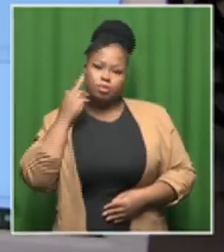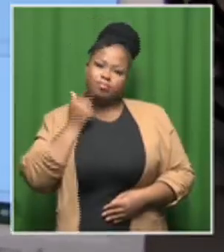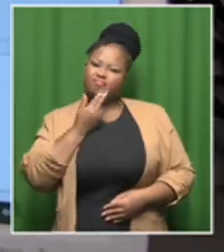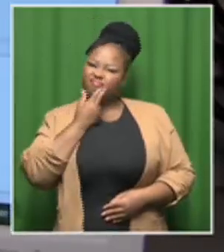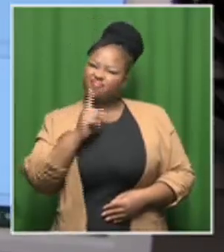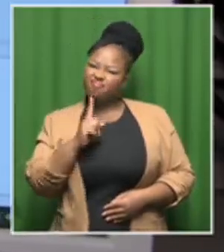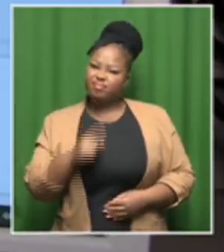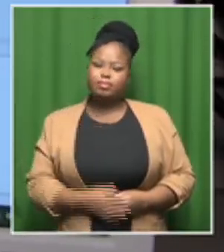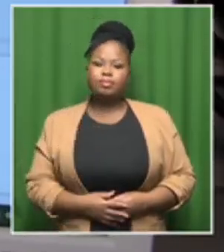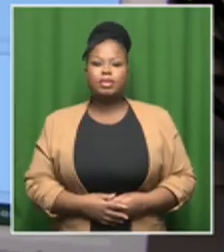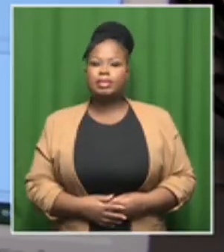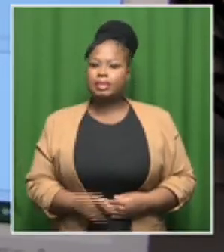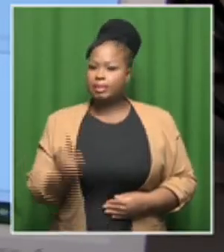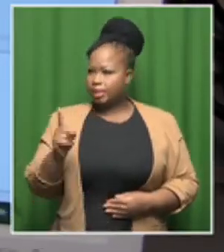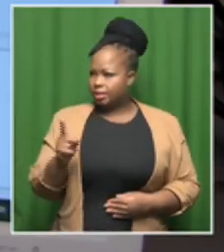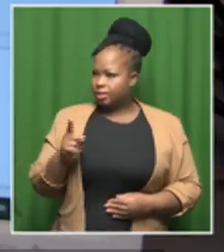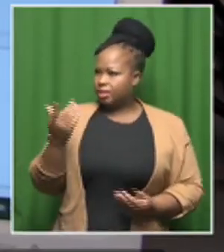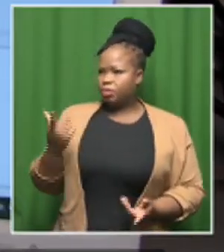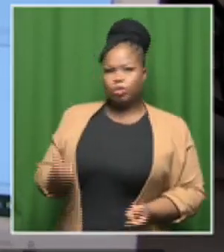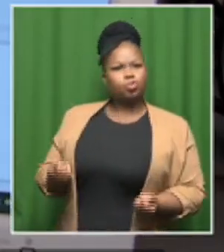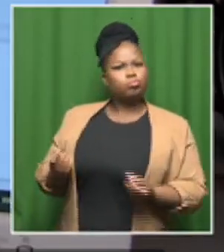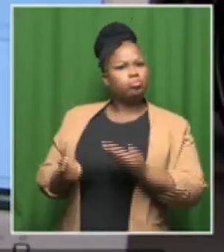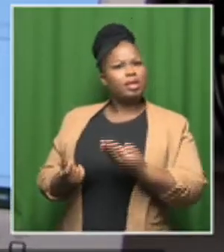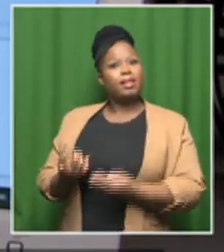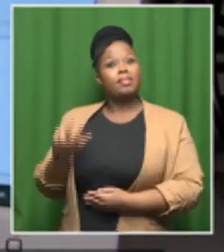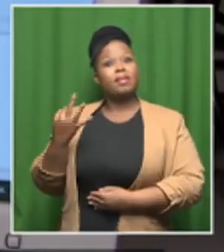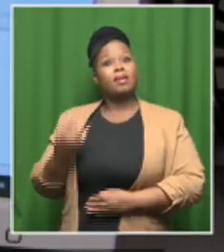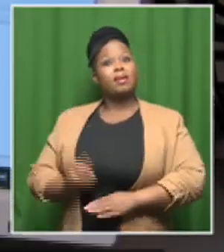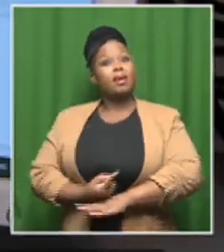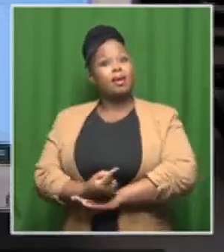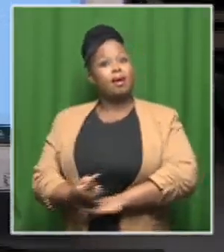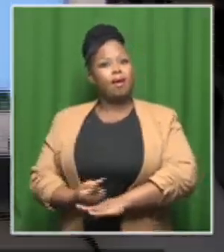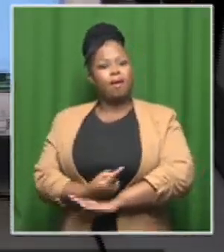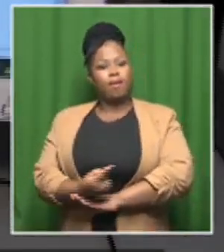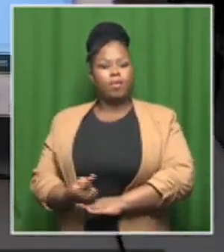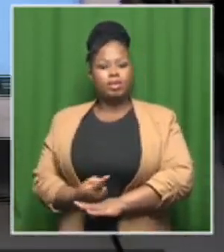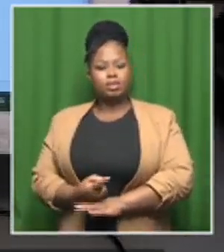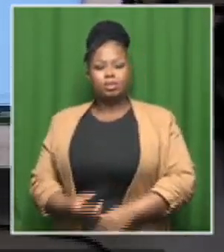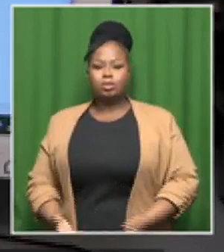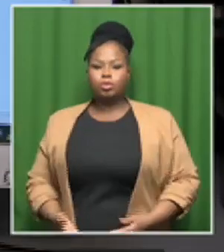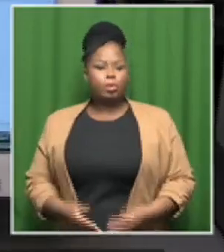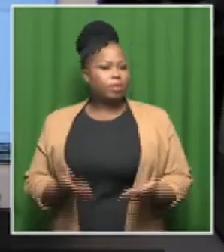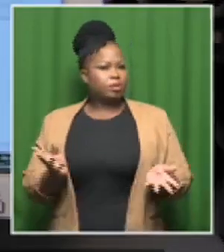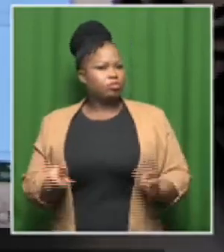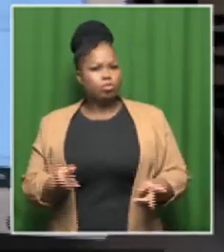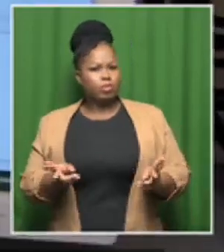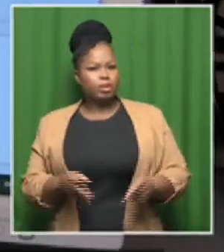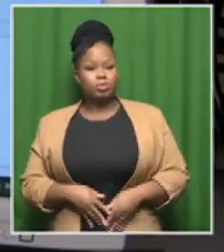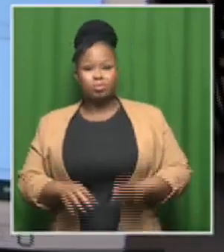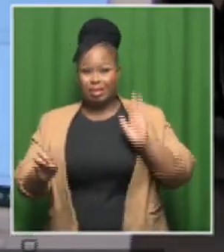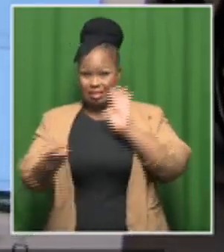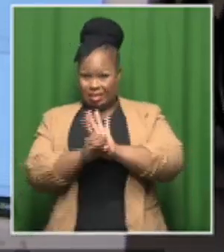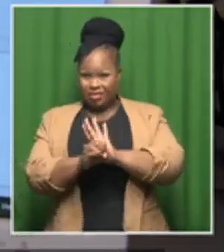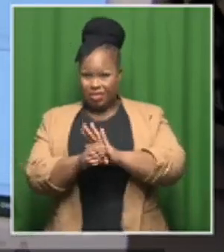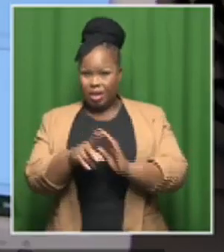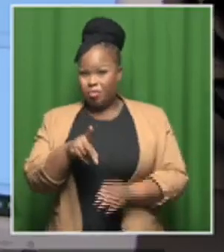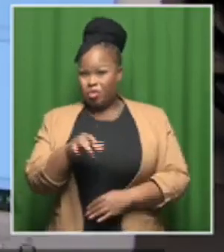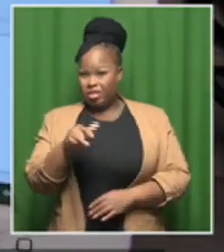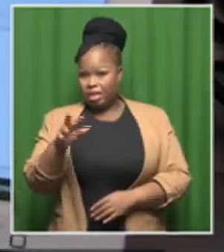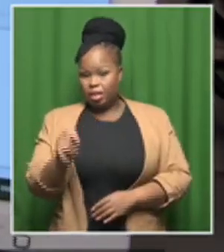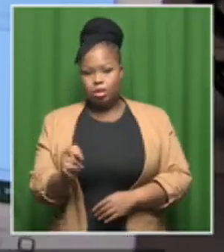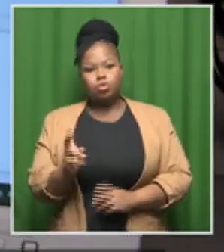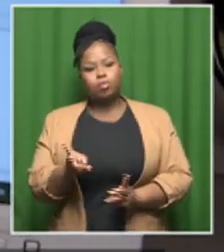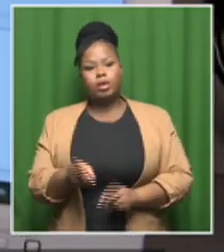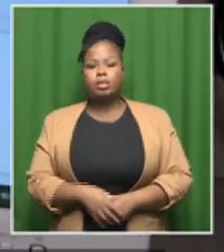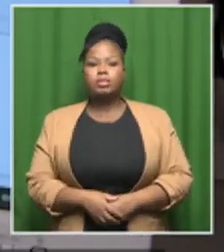machine is that it does this in 3 hours. You know, the conventional way of detecting this protein usually takes 3